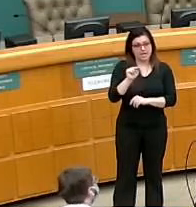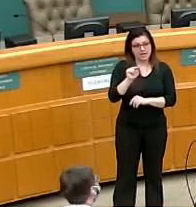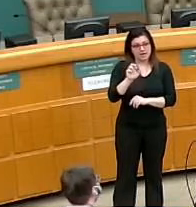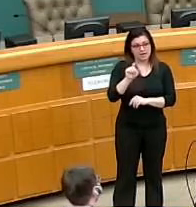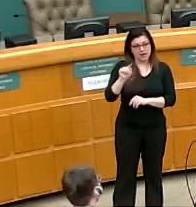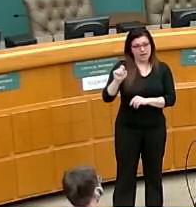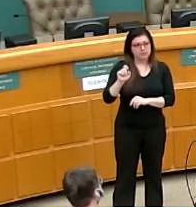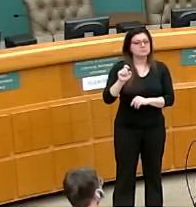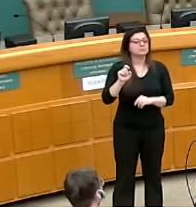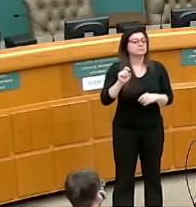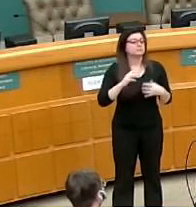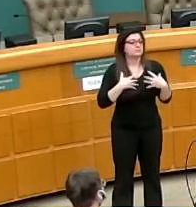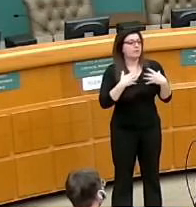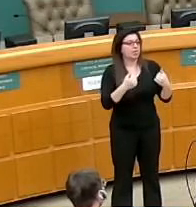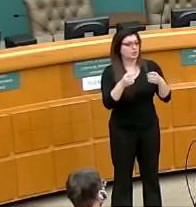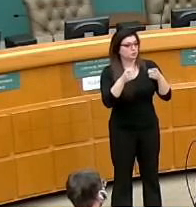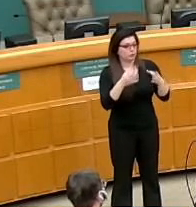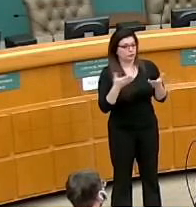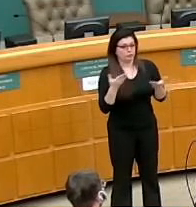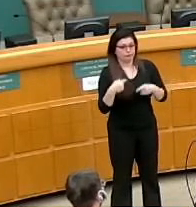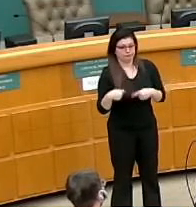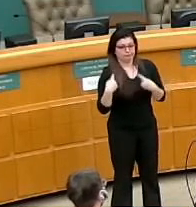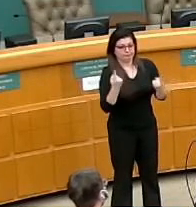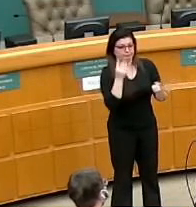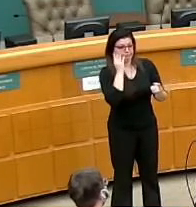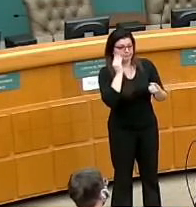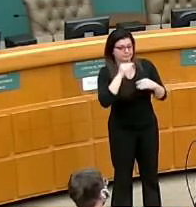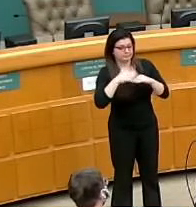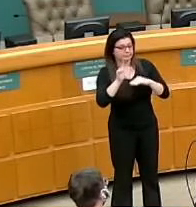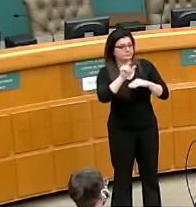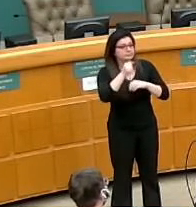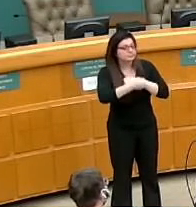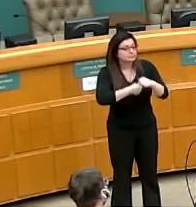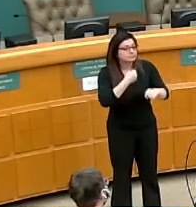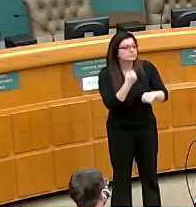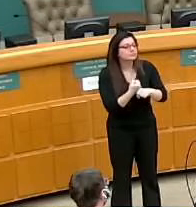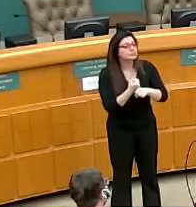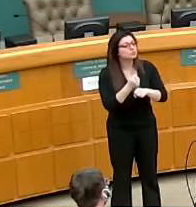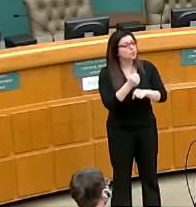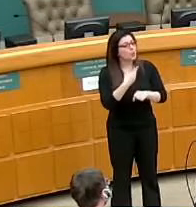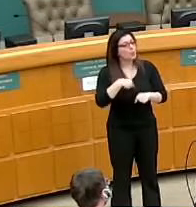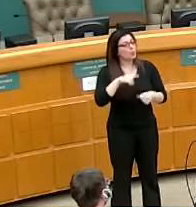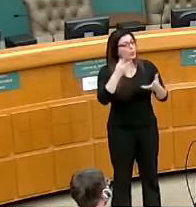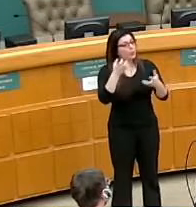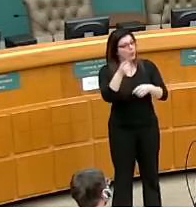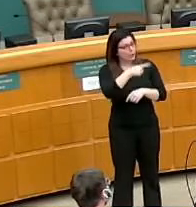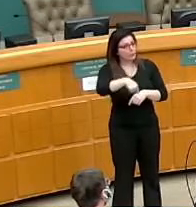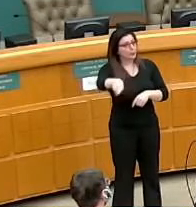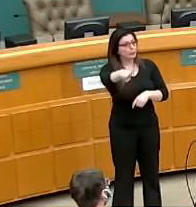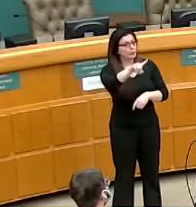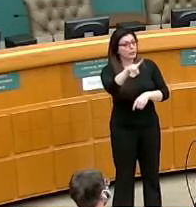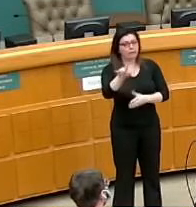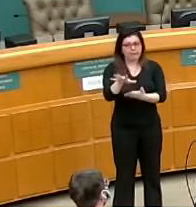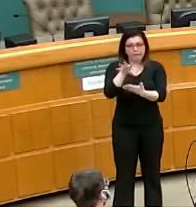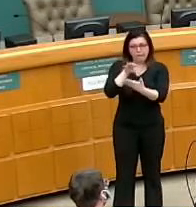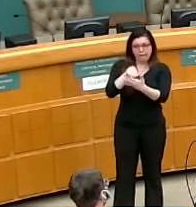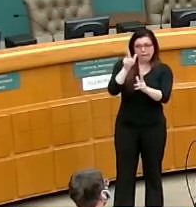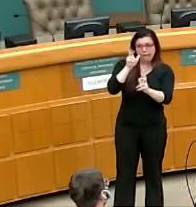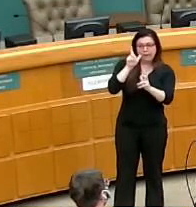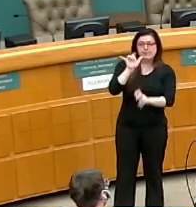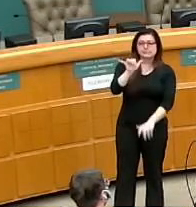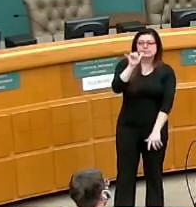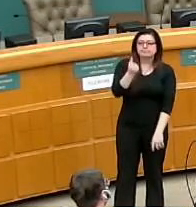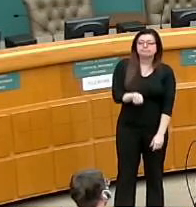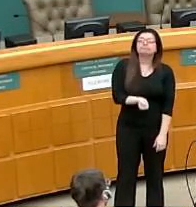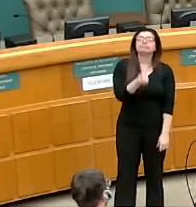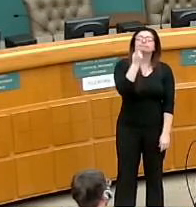field with over 20 years of experience in the business. We're here to bring you information so you can better understand the virus